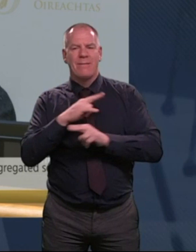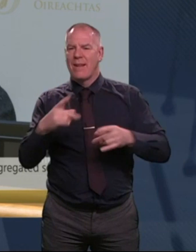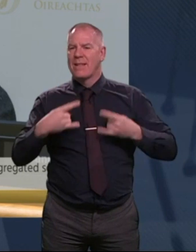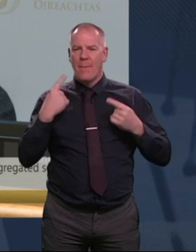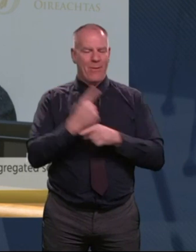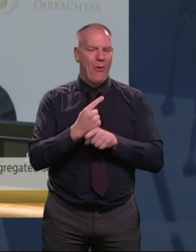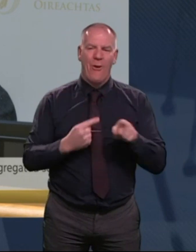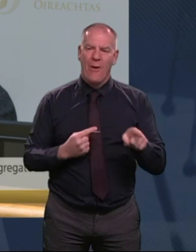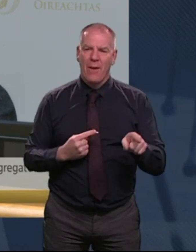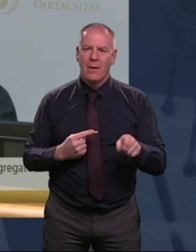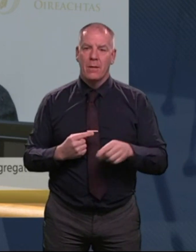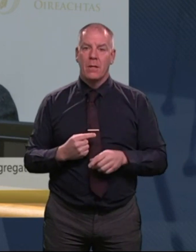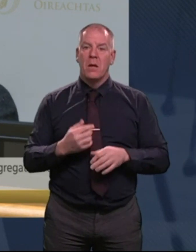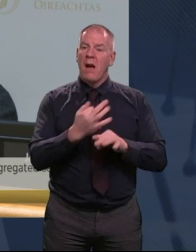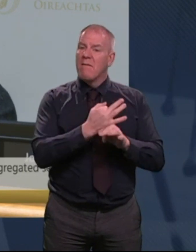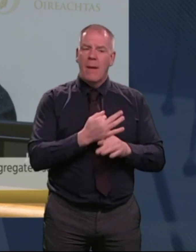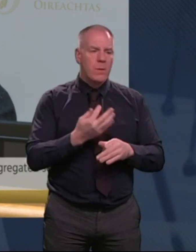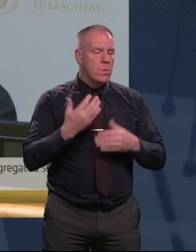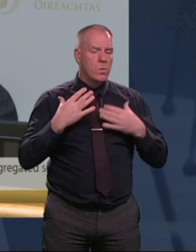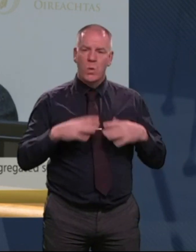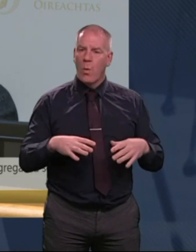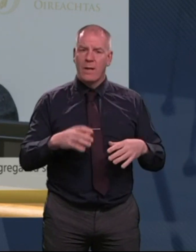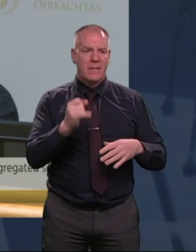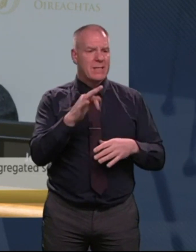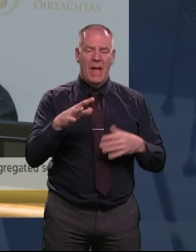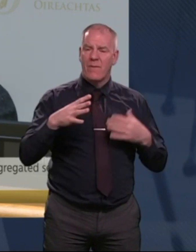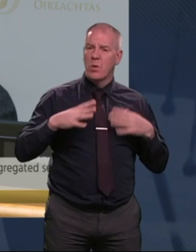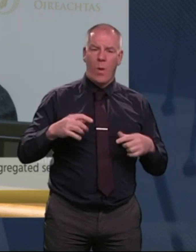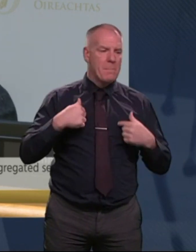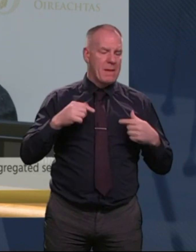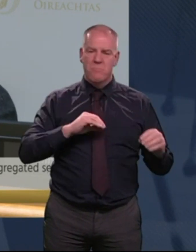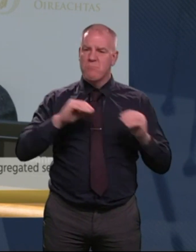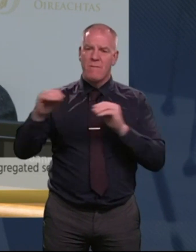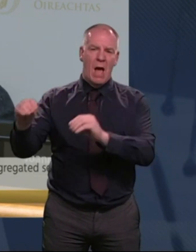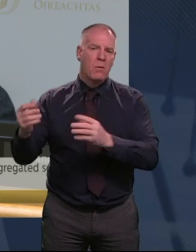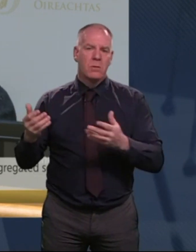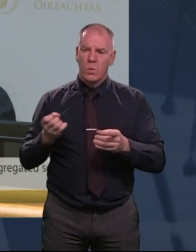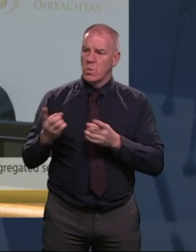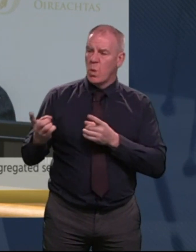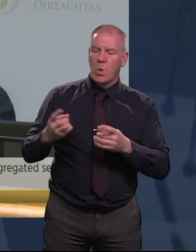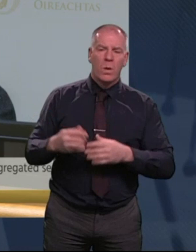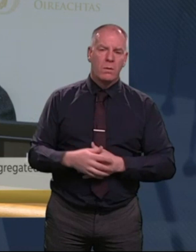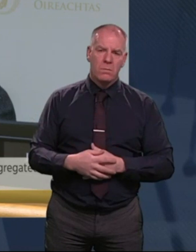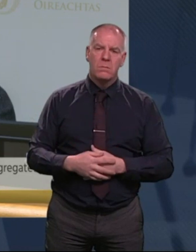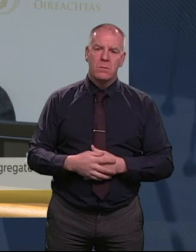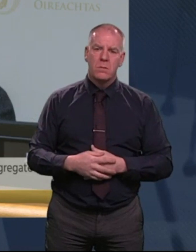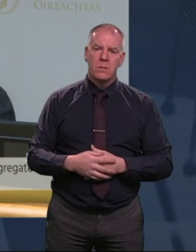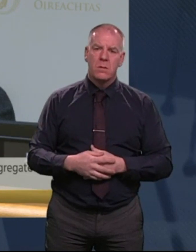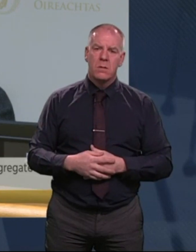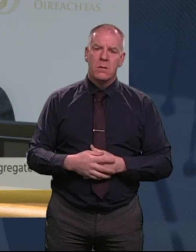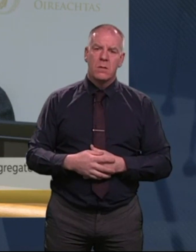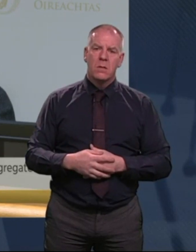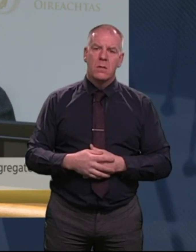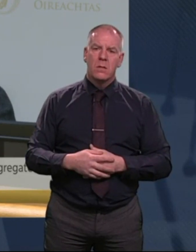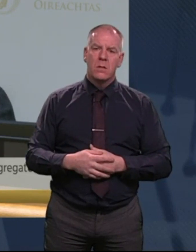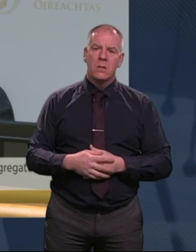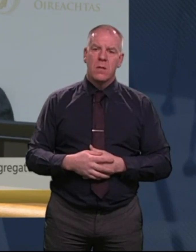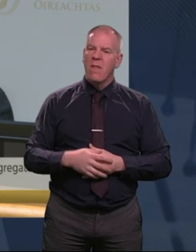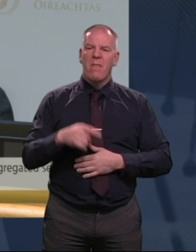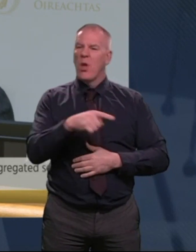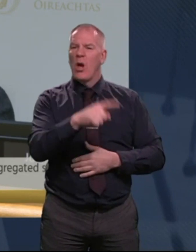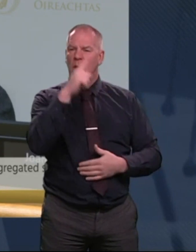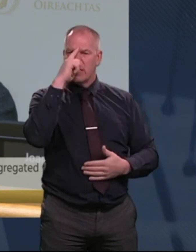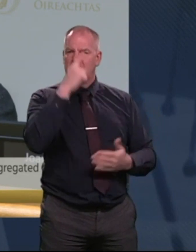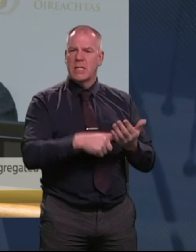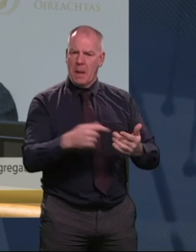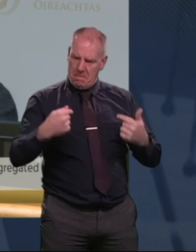them. And families didn't want me, or staff didn't want me to do all that. And then that wasn't their choice.